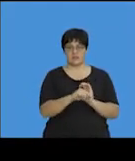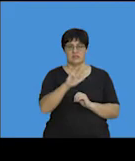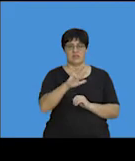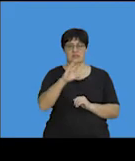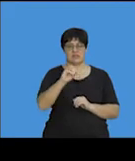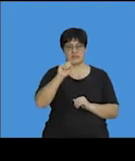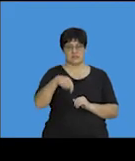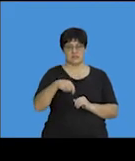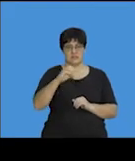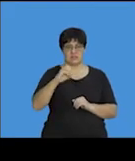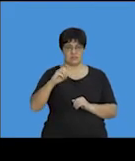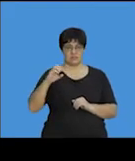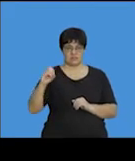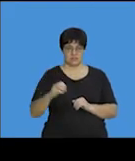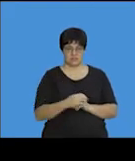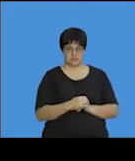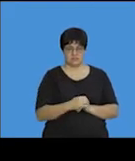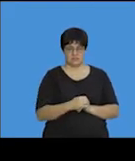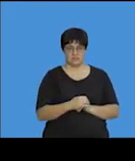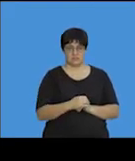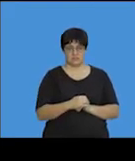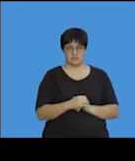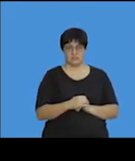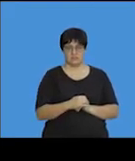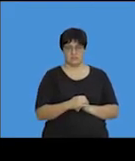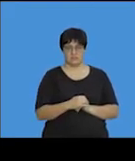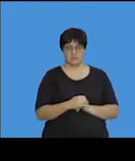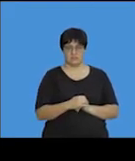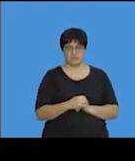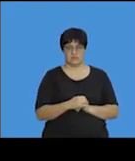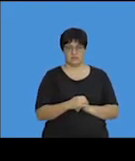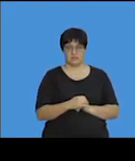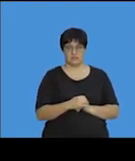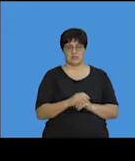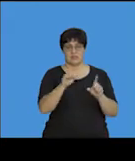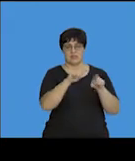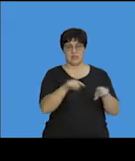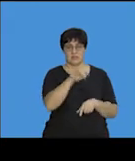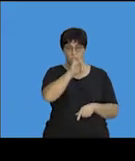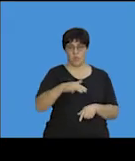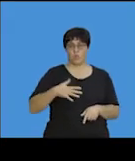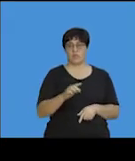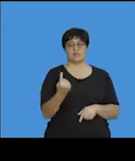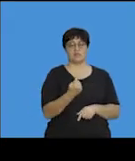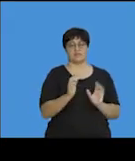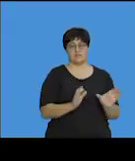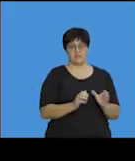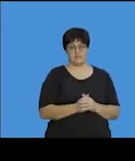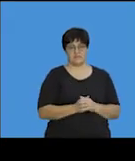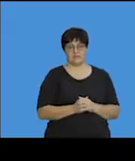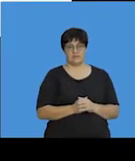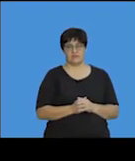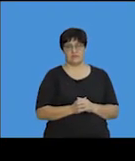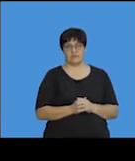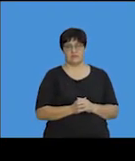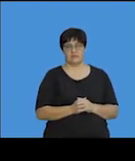minus 90,000. And of course, I'm going to need to have delta y on its own. So let's